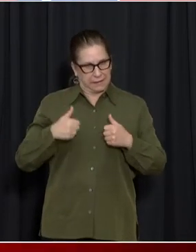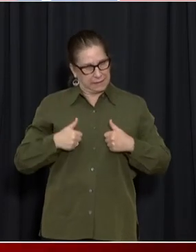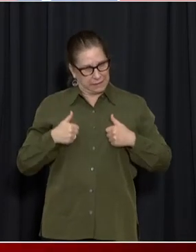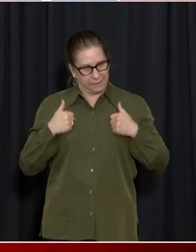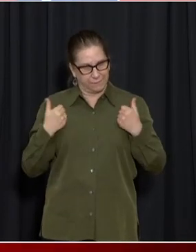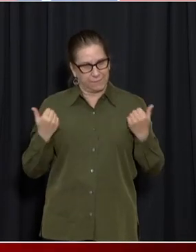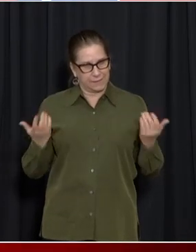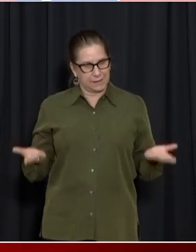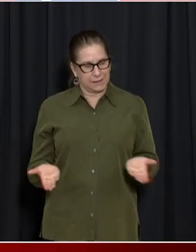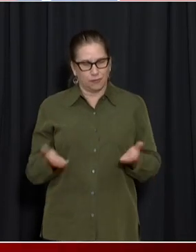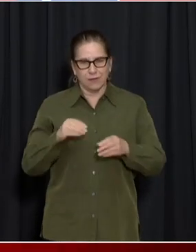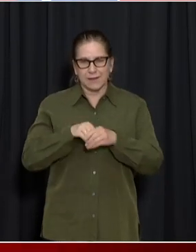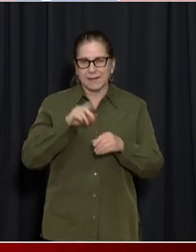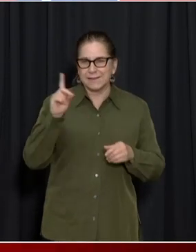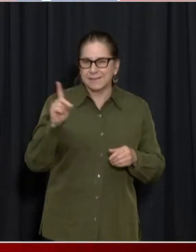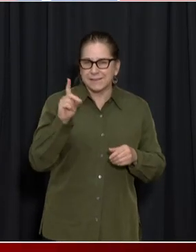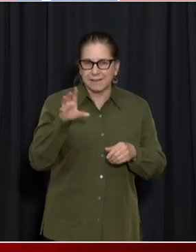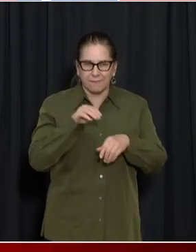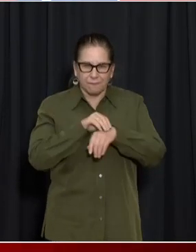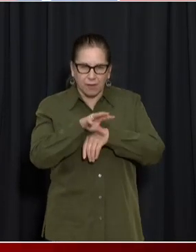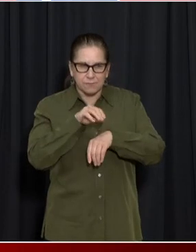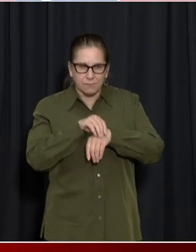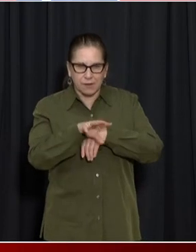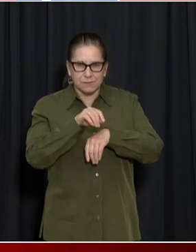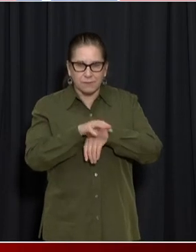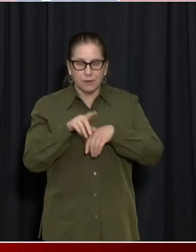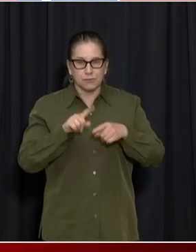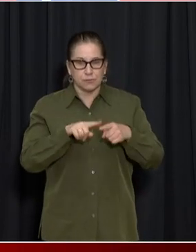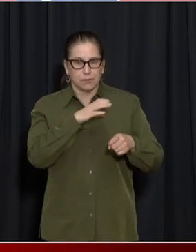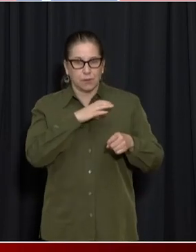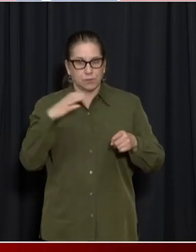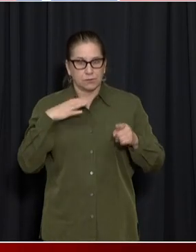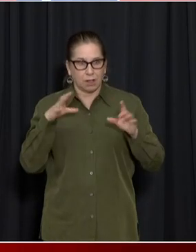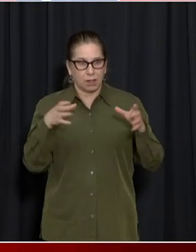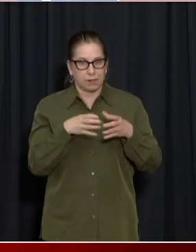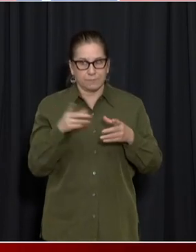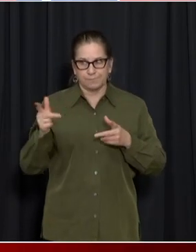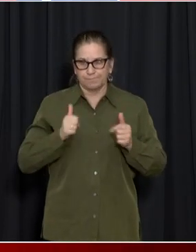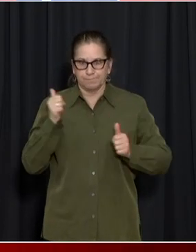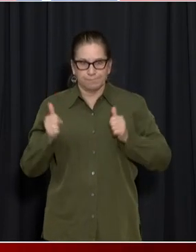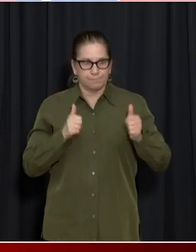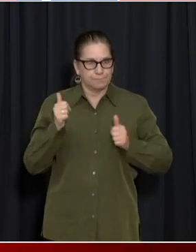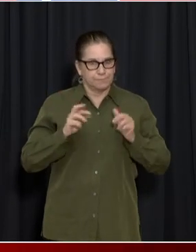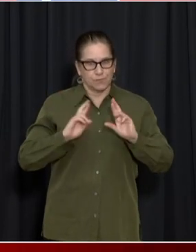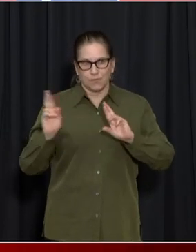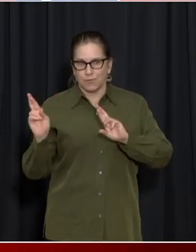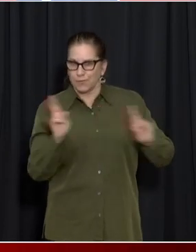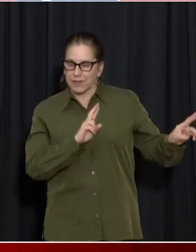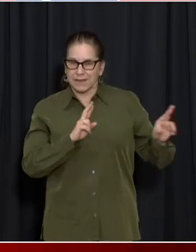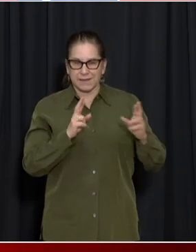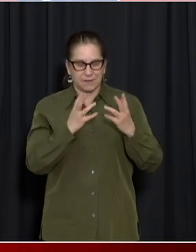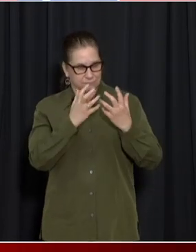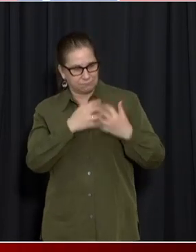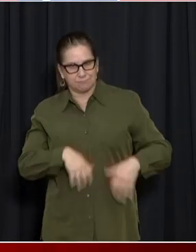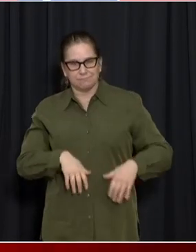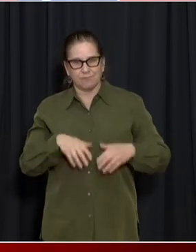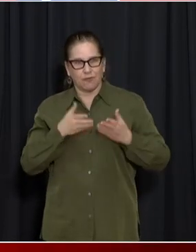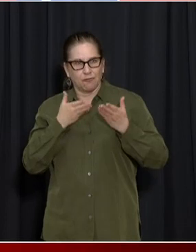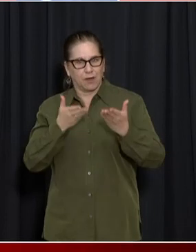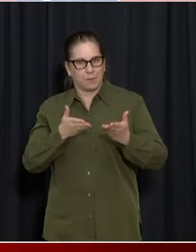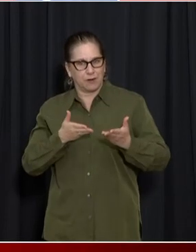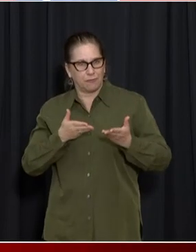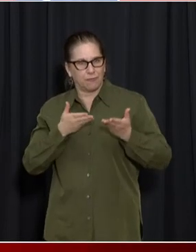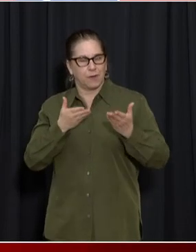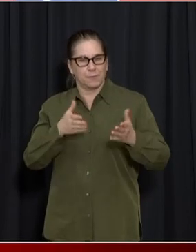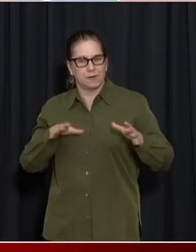We knew they would jump in feet first, but I think we have all just been delighted about the amount